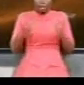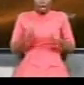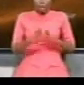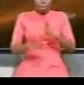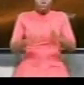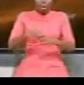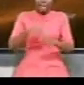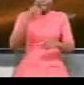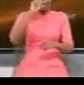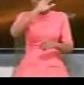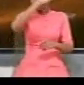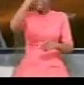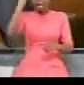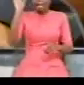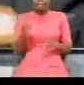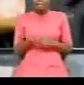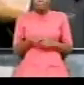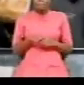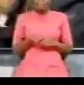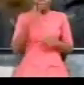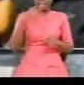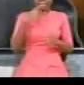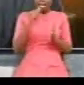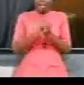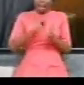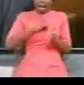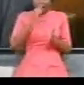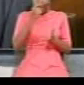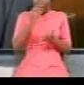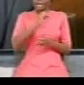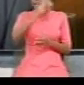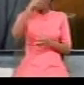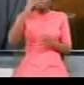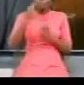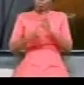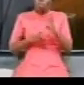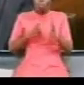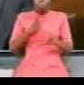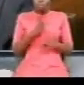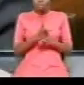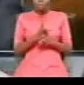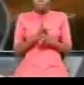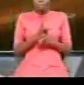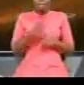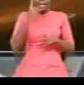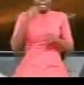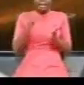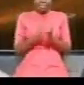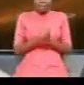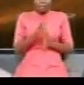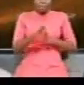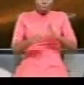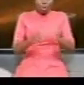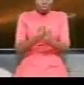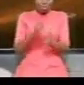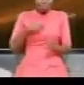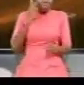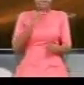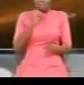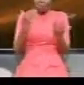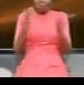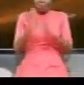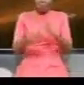his light. He said, I'm the light of the world. He that walks with me will not walk